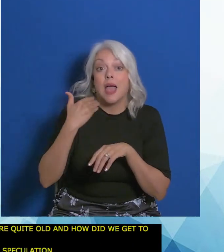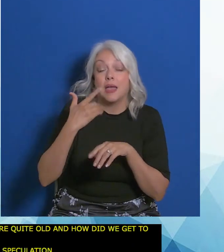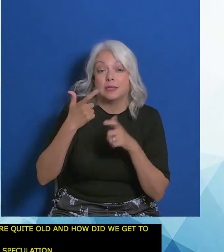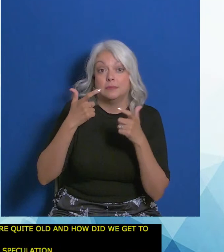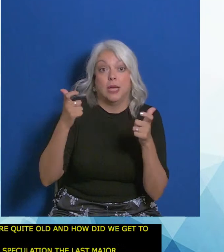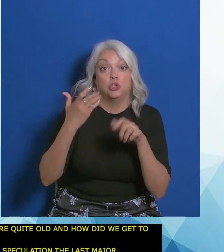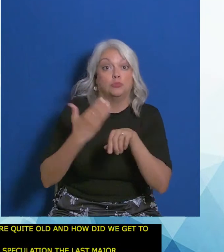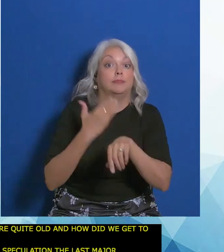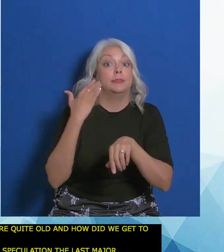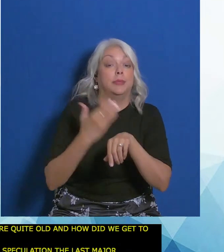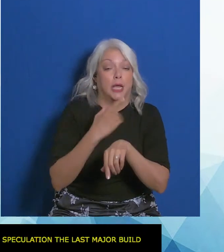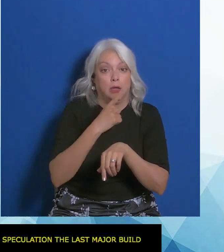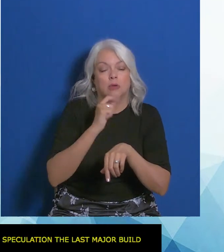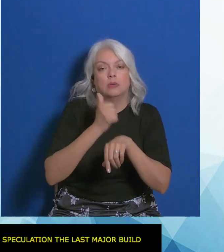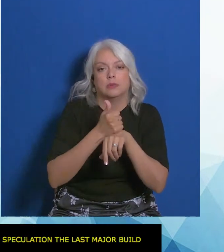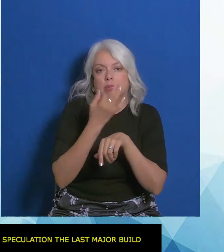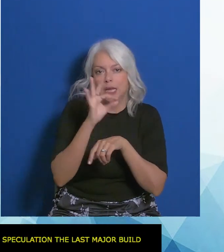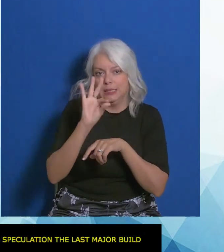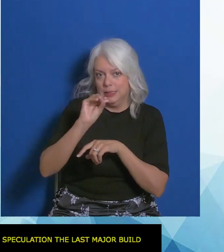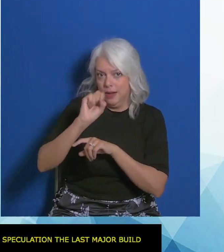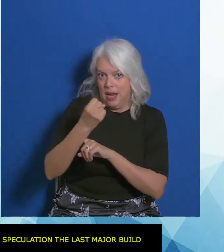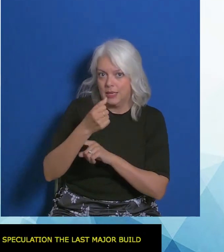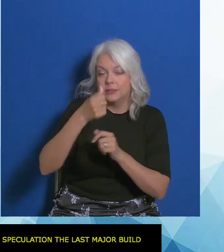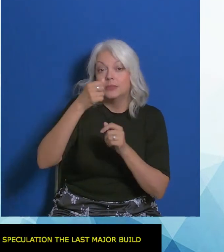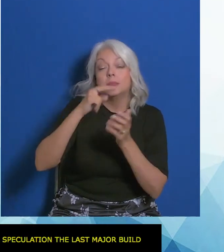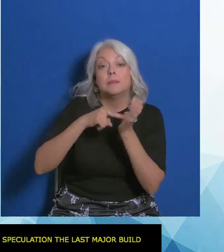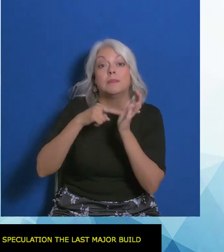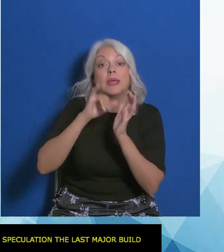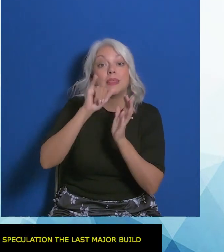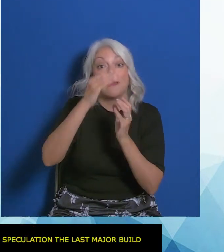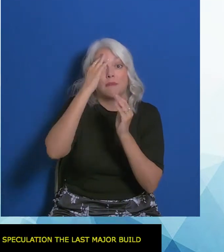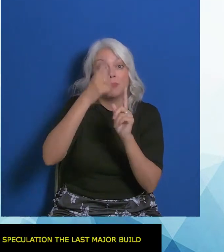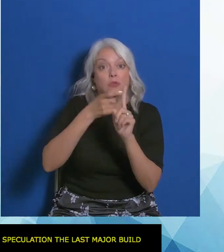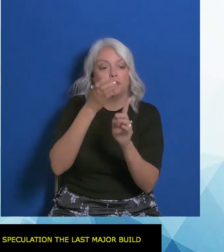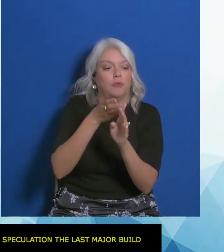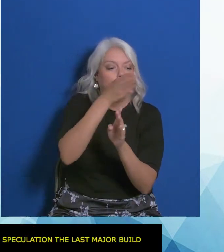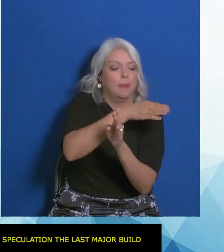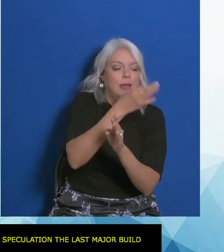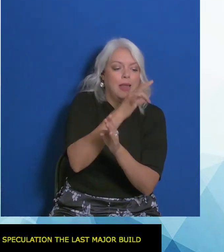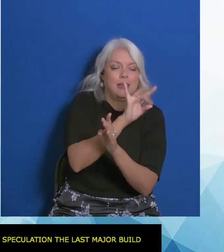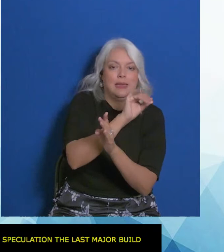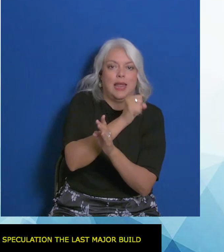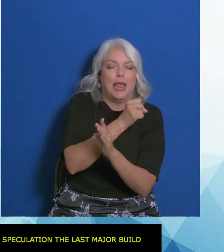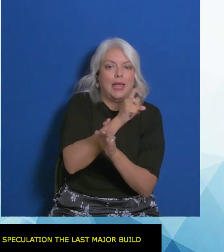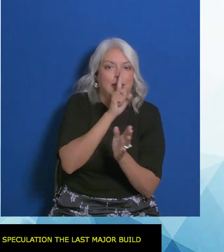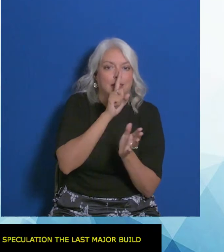early 1990s, which means that the information came from the 1980s demographics.